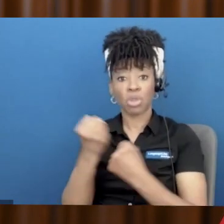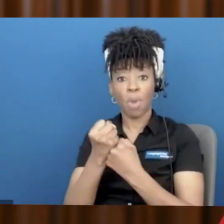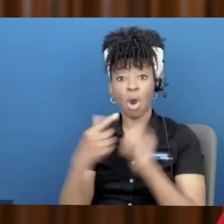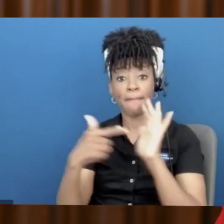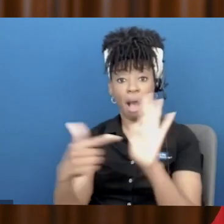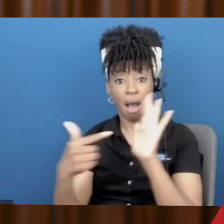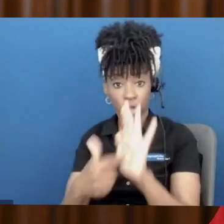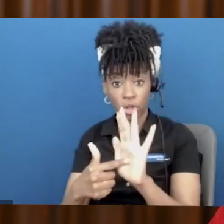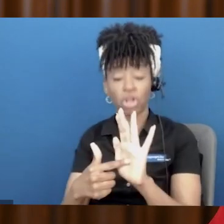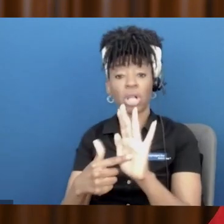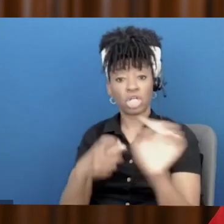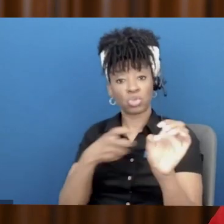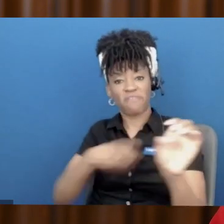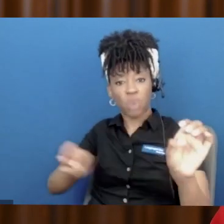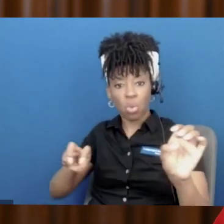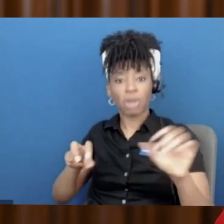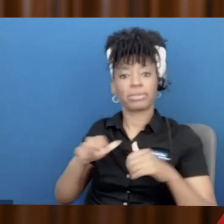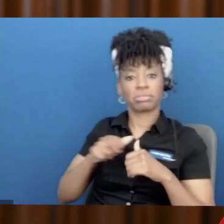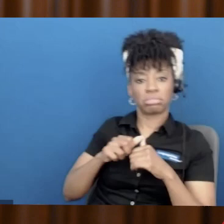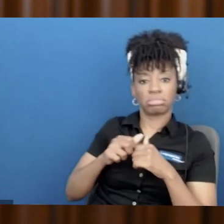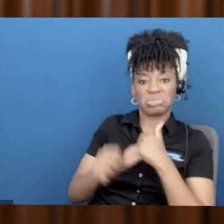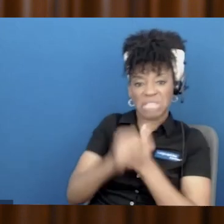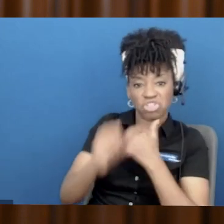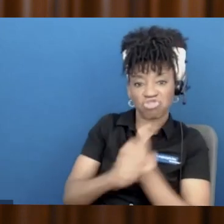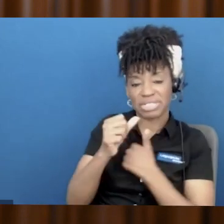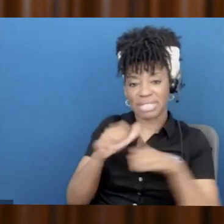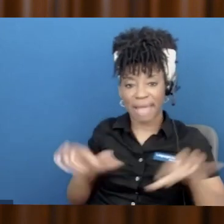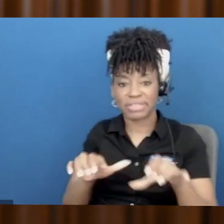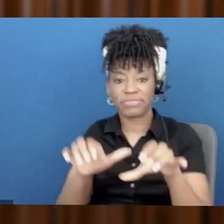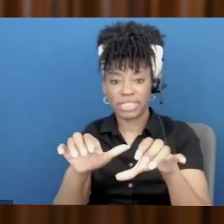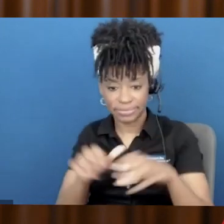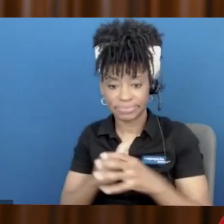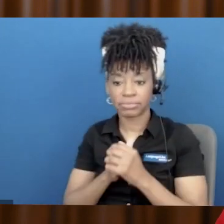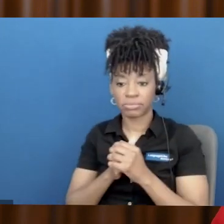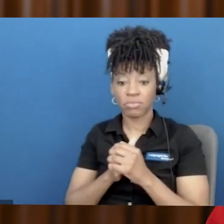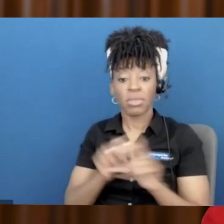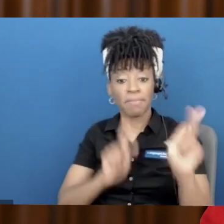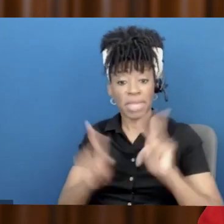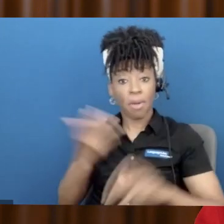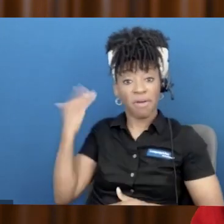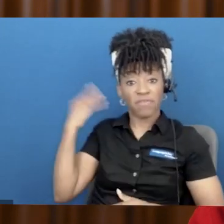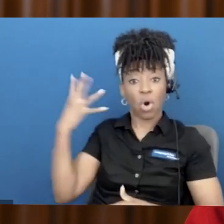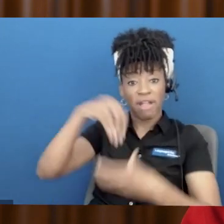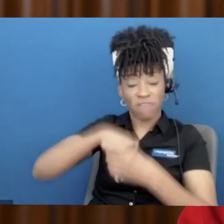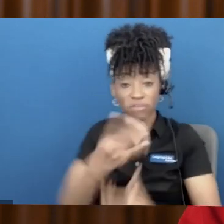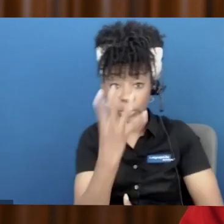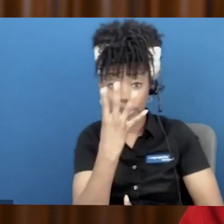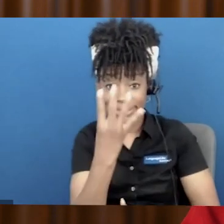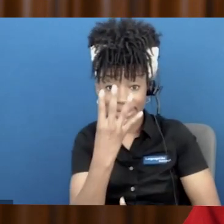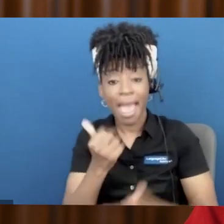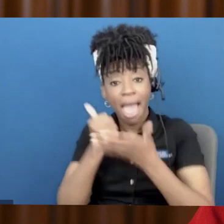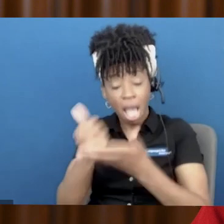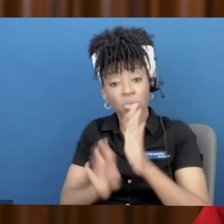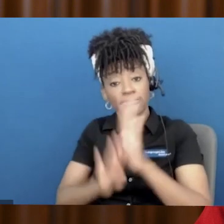violent activity and extending support to people affected by violence. Another prevention effort funded by the city works